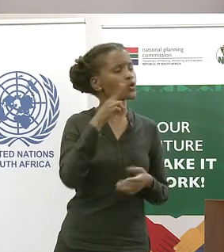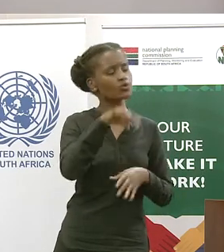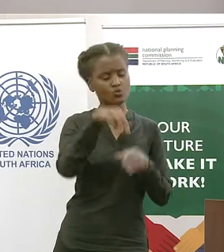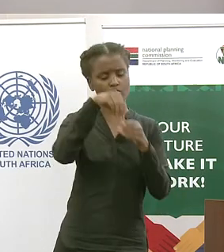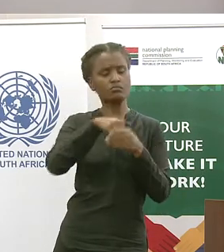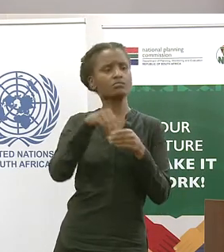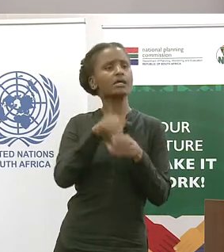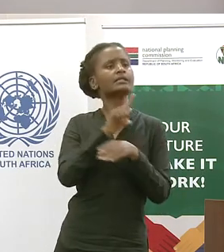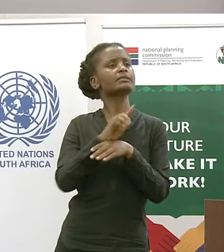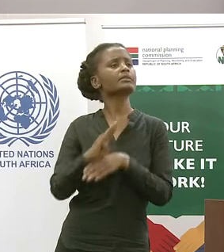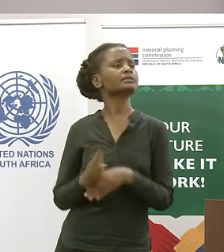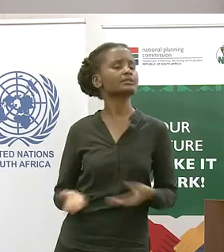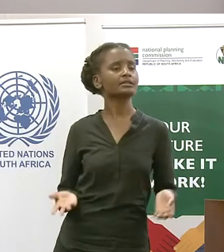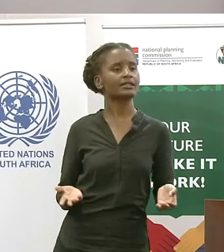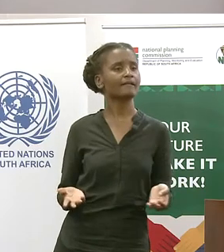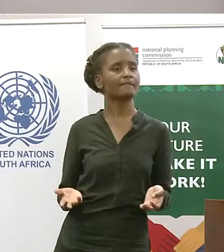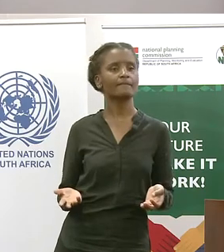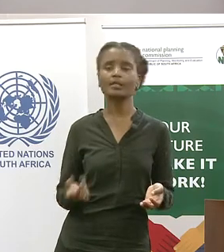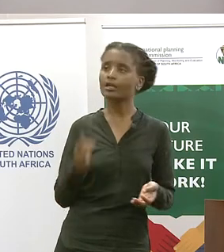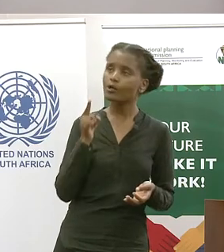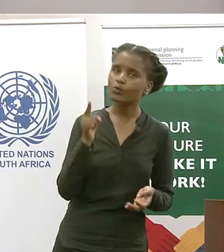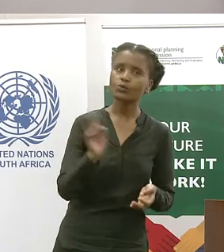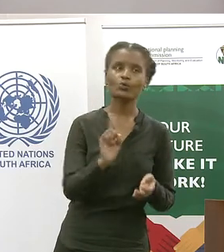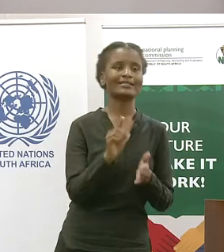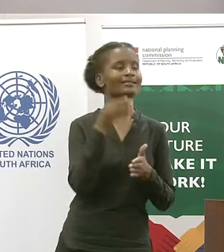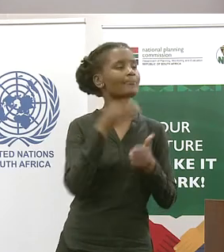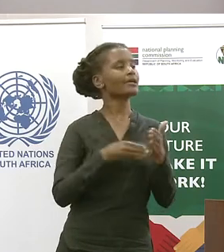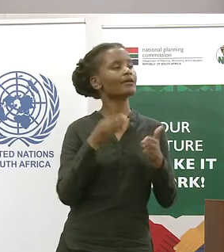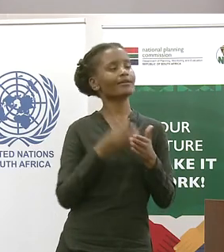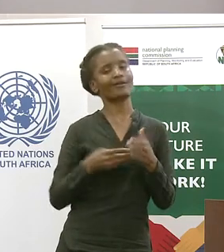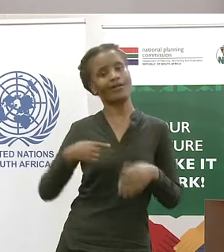database. Those are the barrier for us